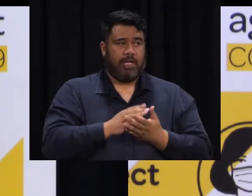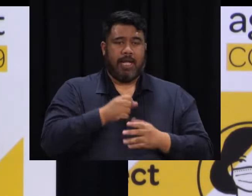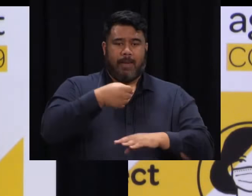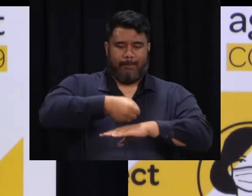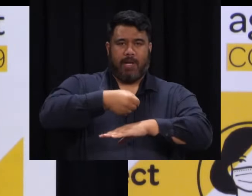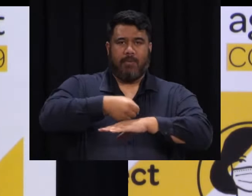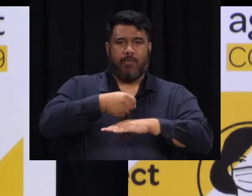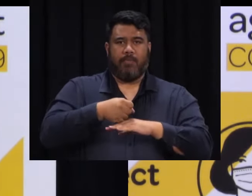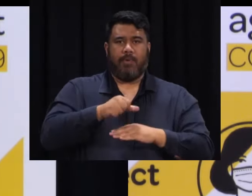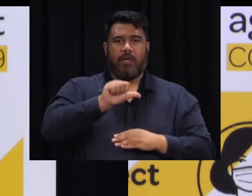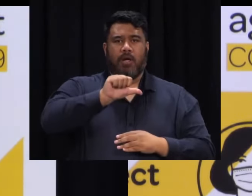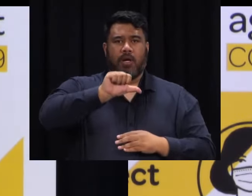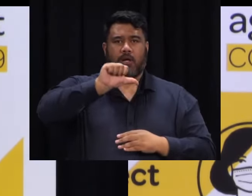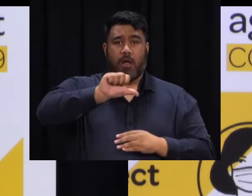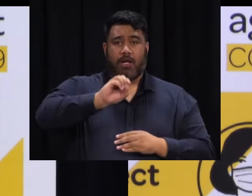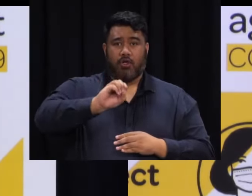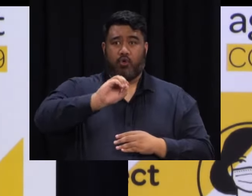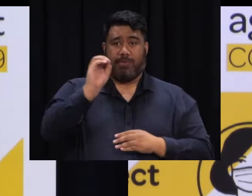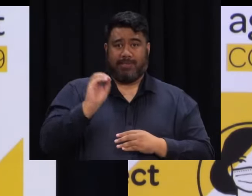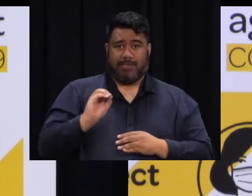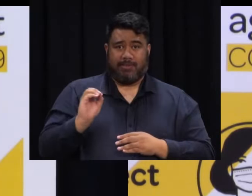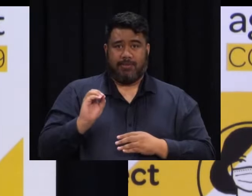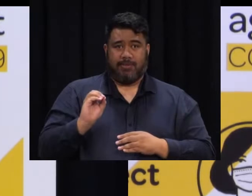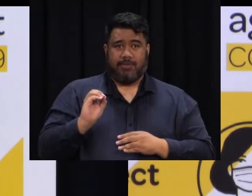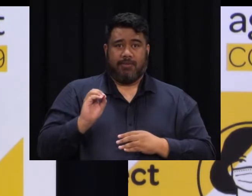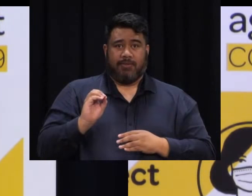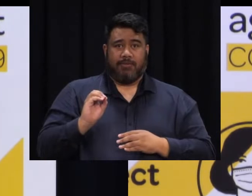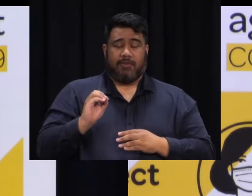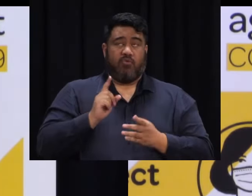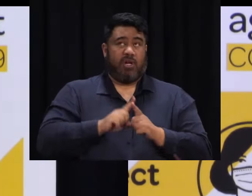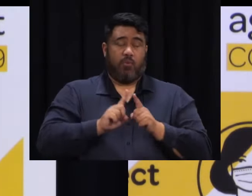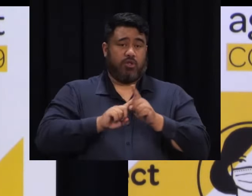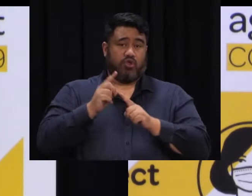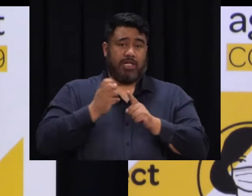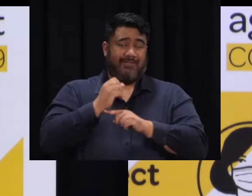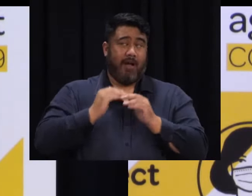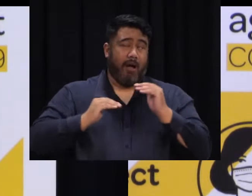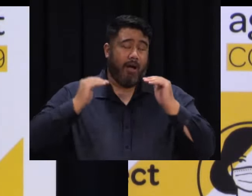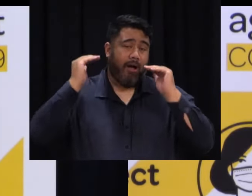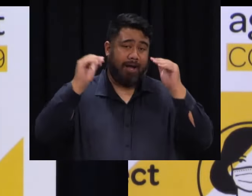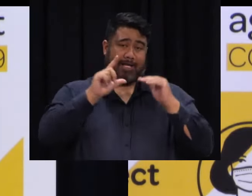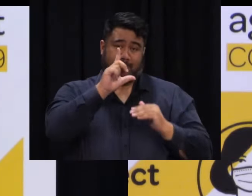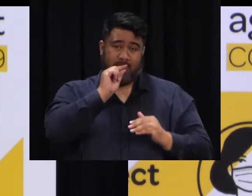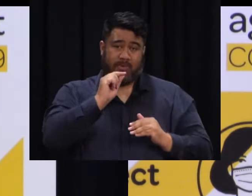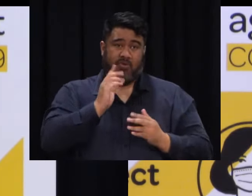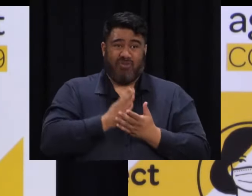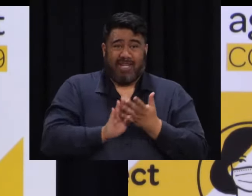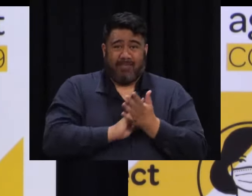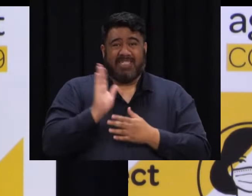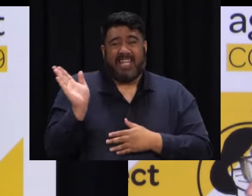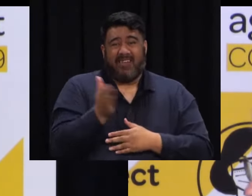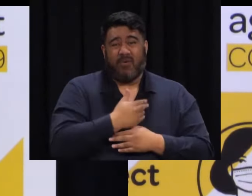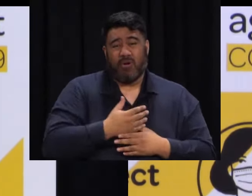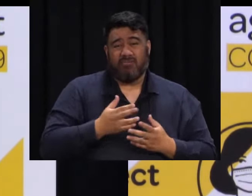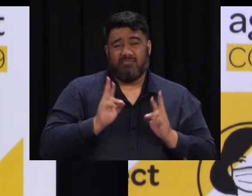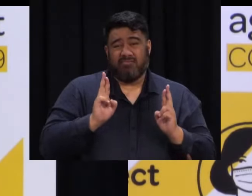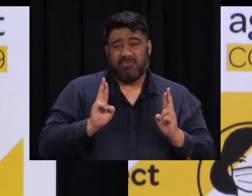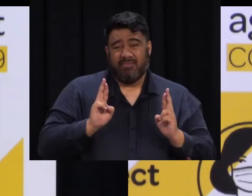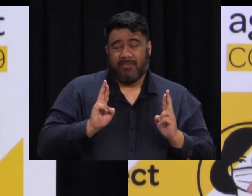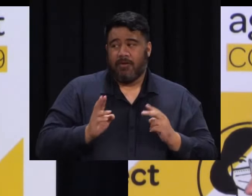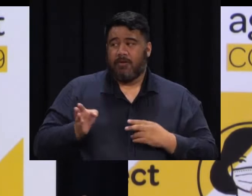from the start, my position on this has been as high as possible, which means ideally every single eligible person. What's encouraging though